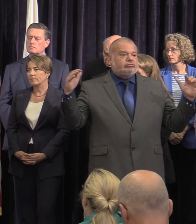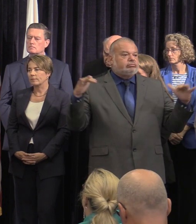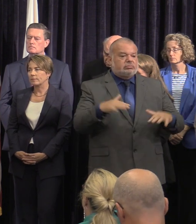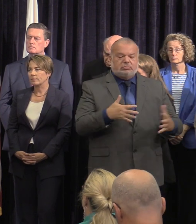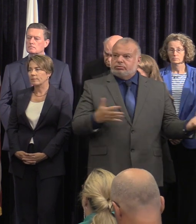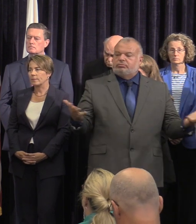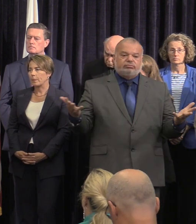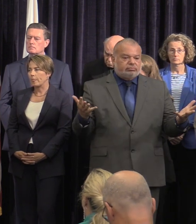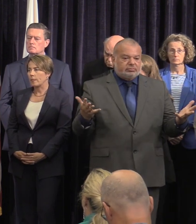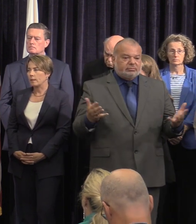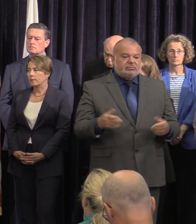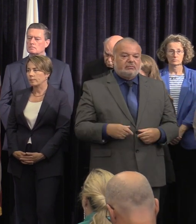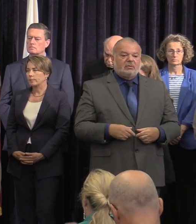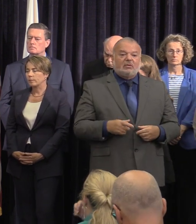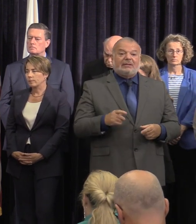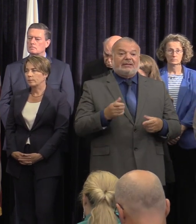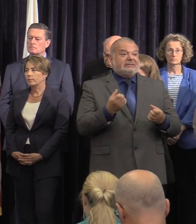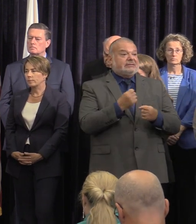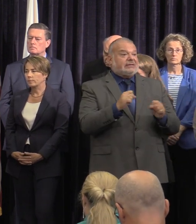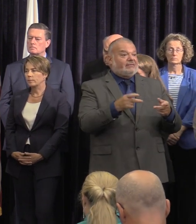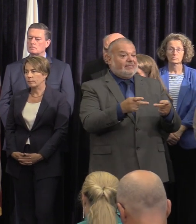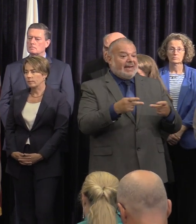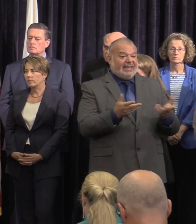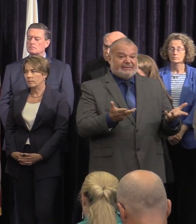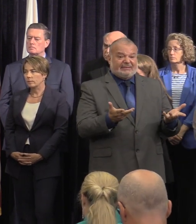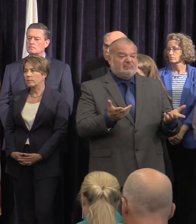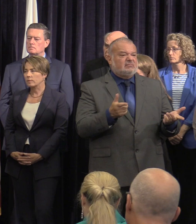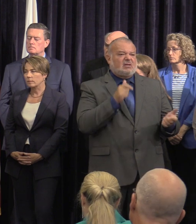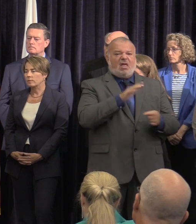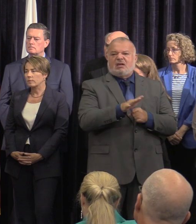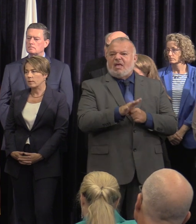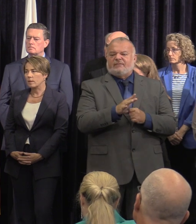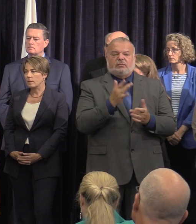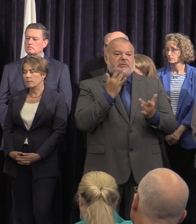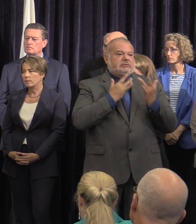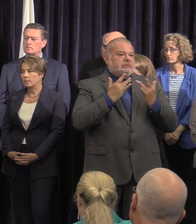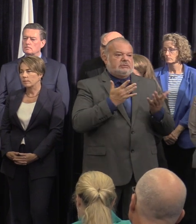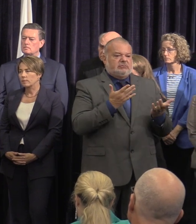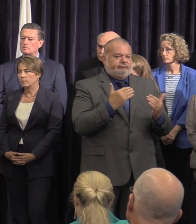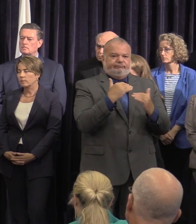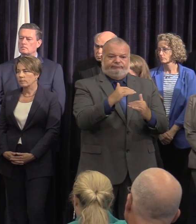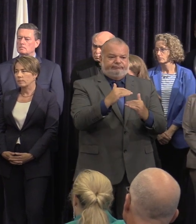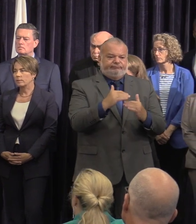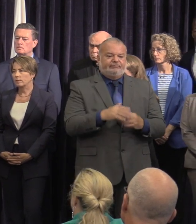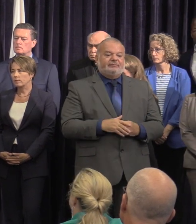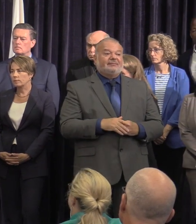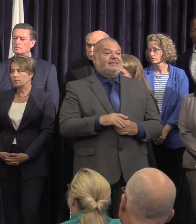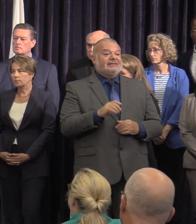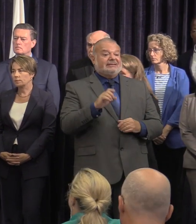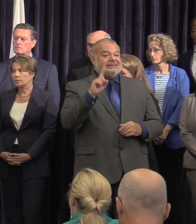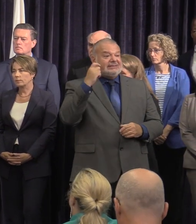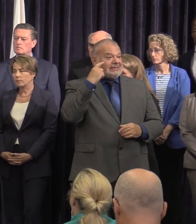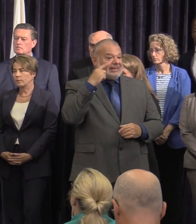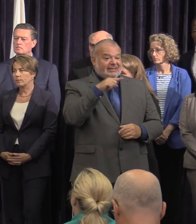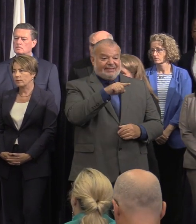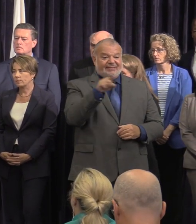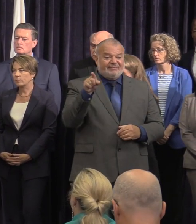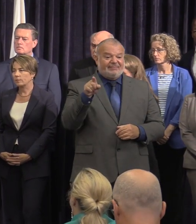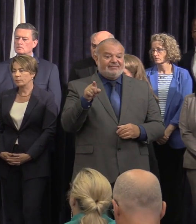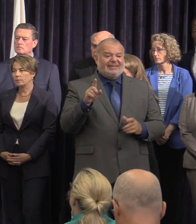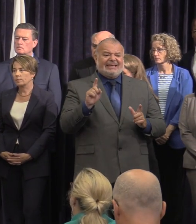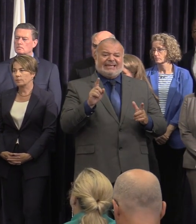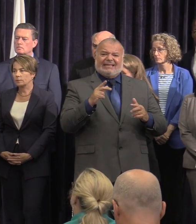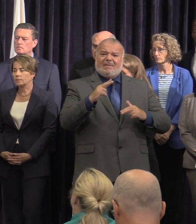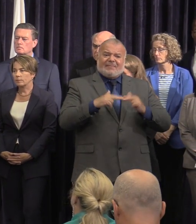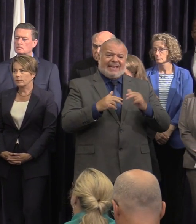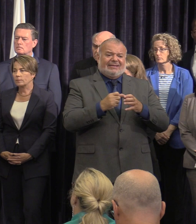system was designed to handle. For months now, state government and our providers have been doing the work of stretching the system as far